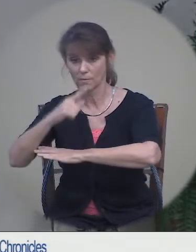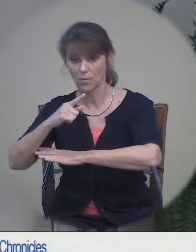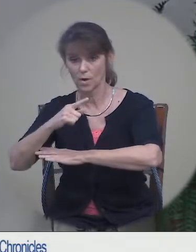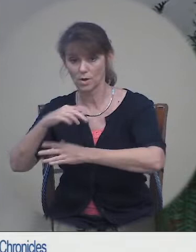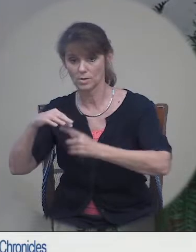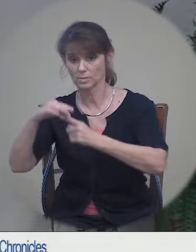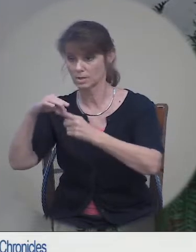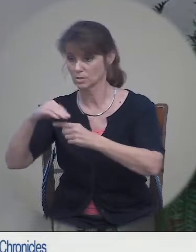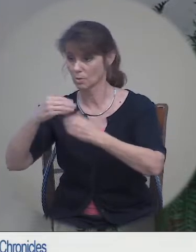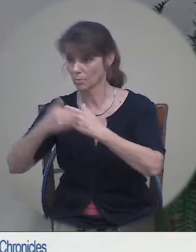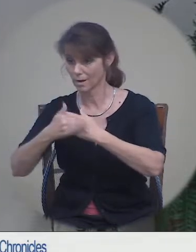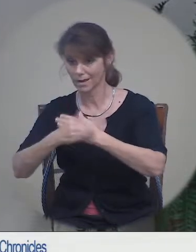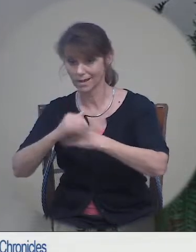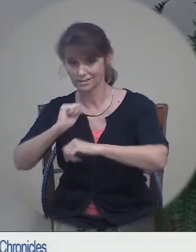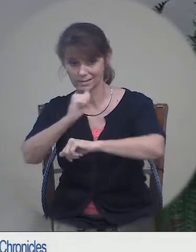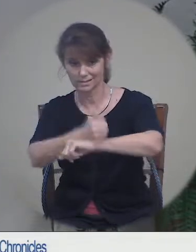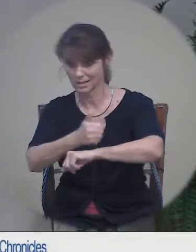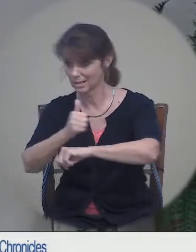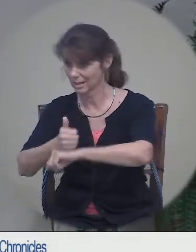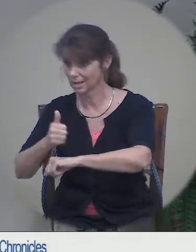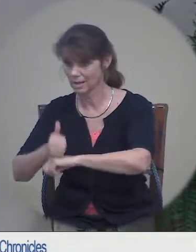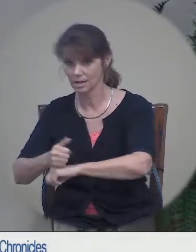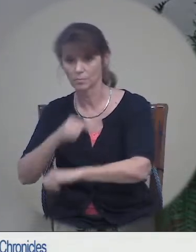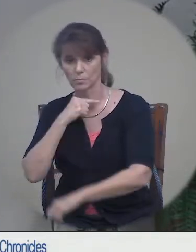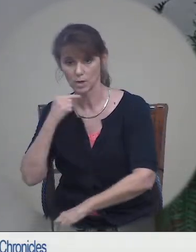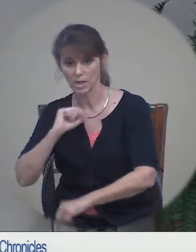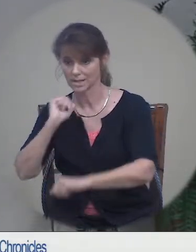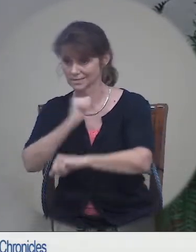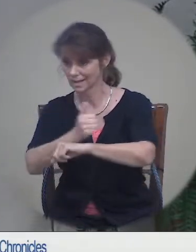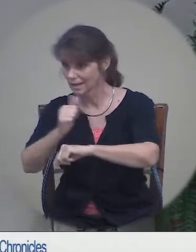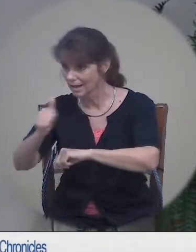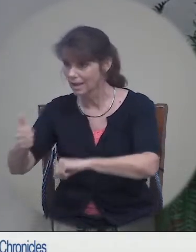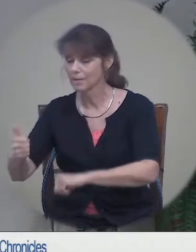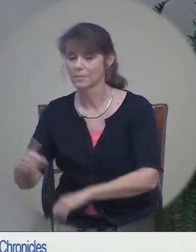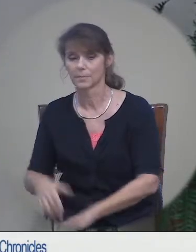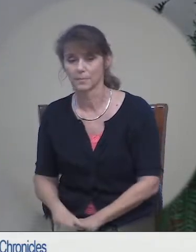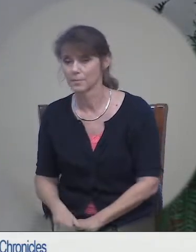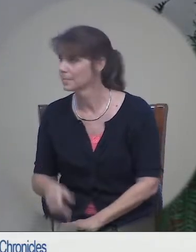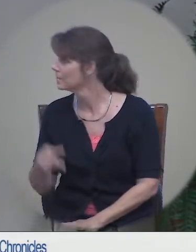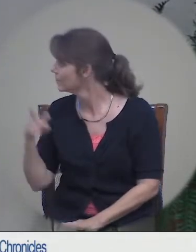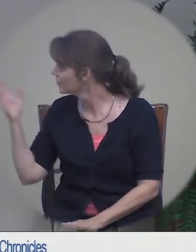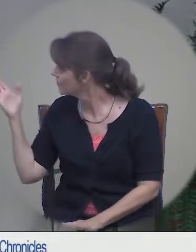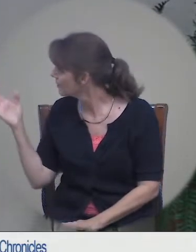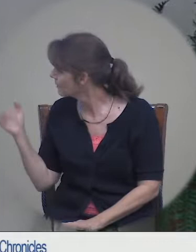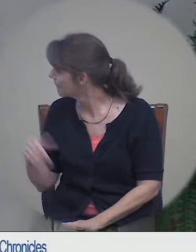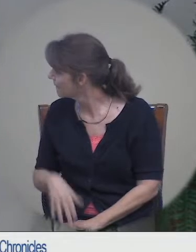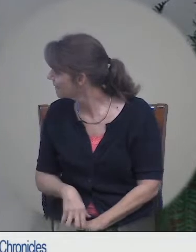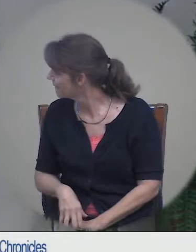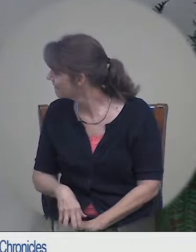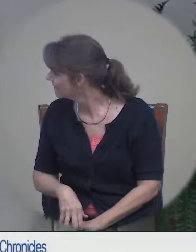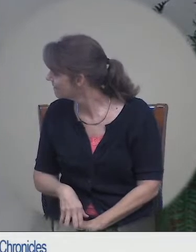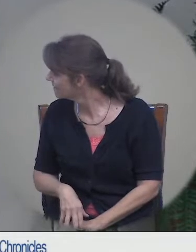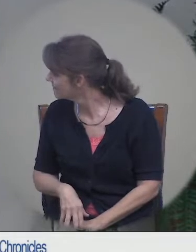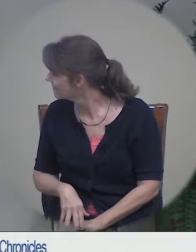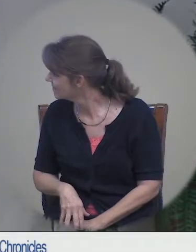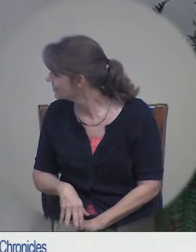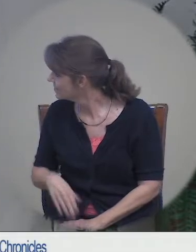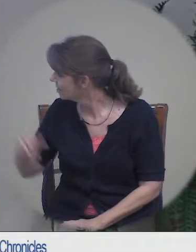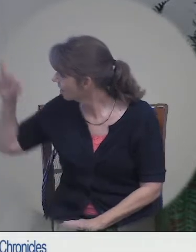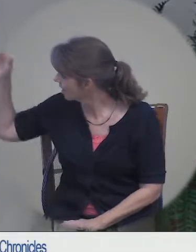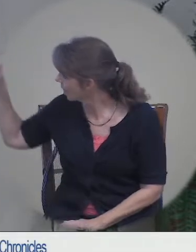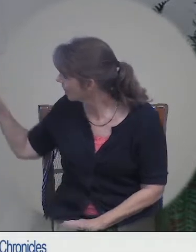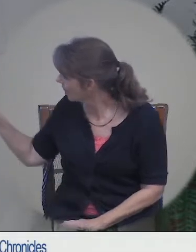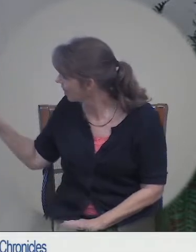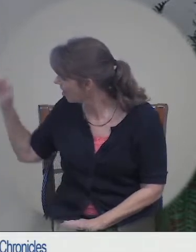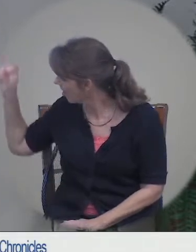They consecrated the priest. They set in place back to how people could give and how it would go to the temple and the upkeep of